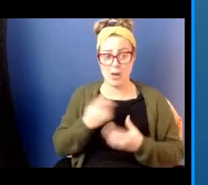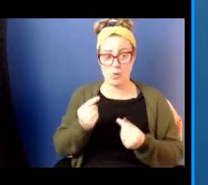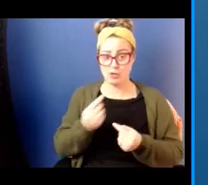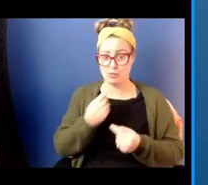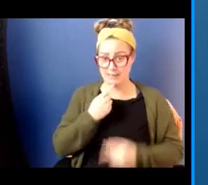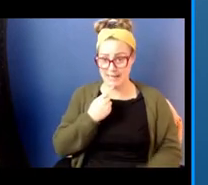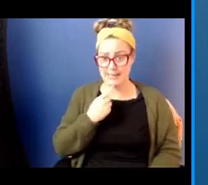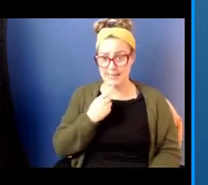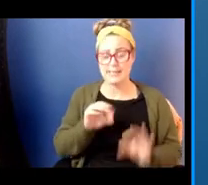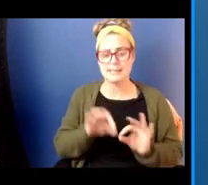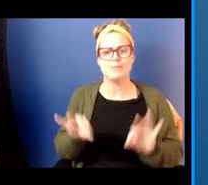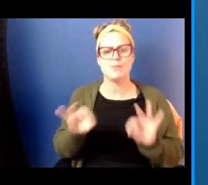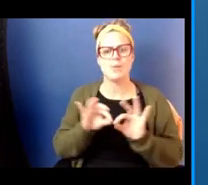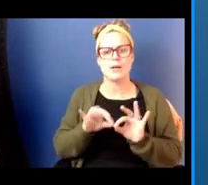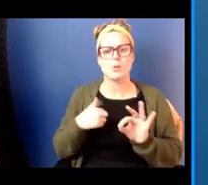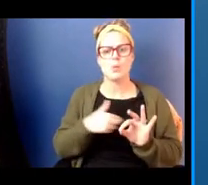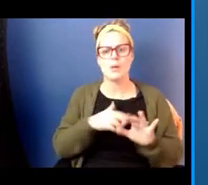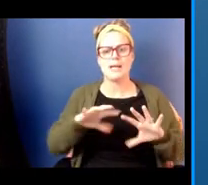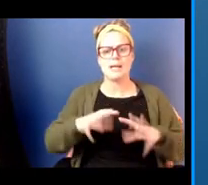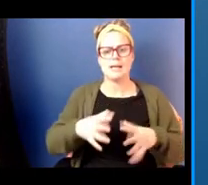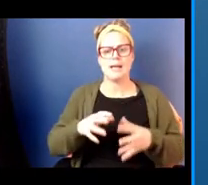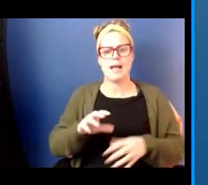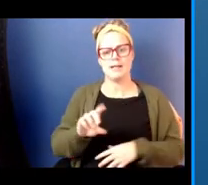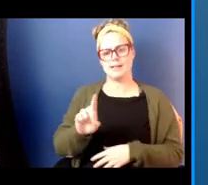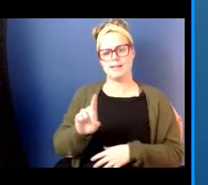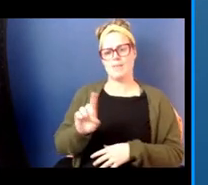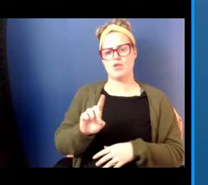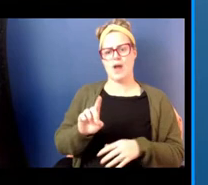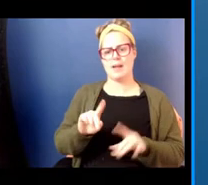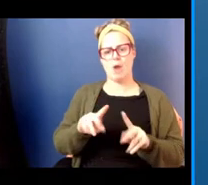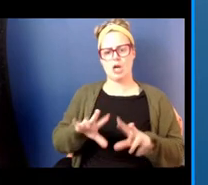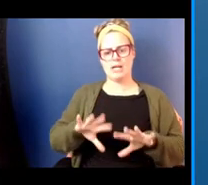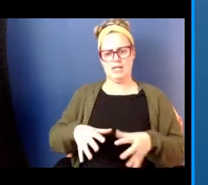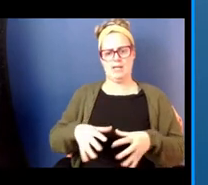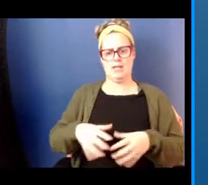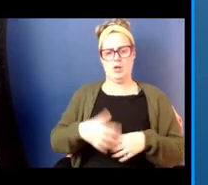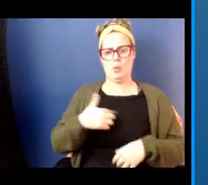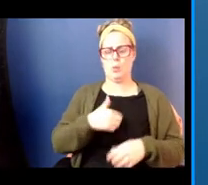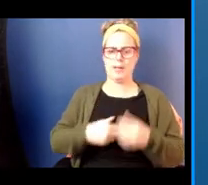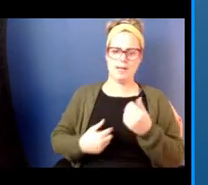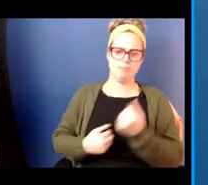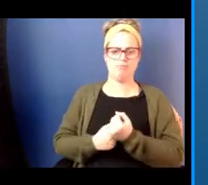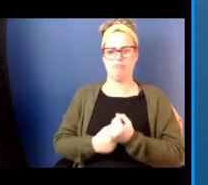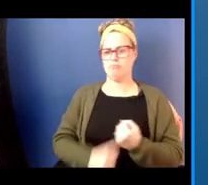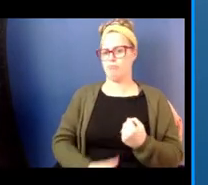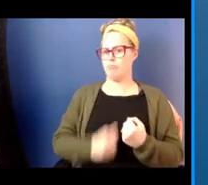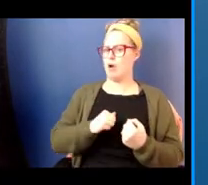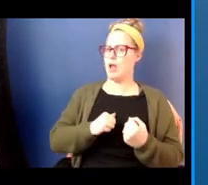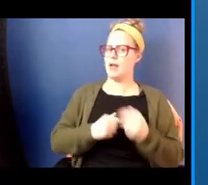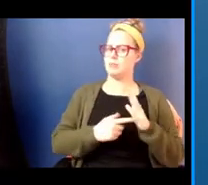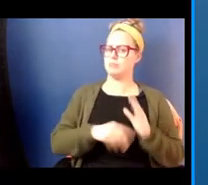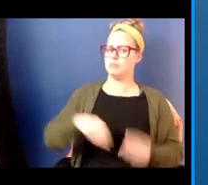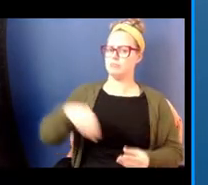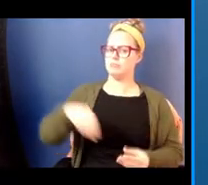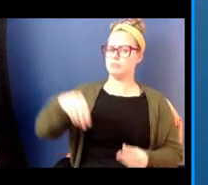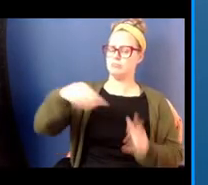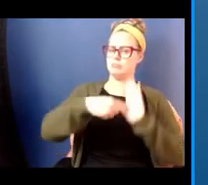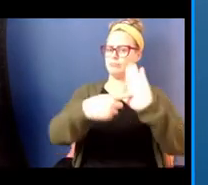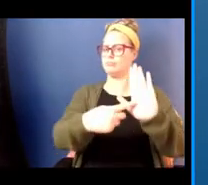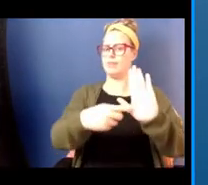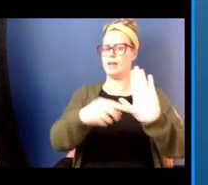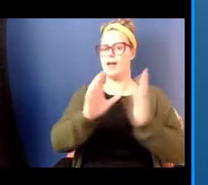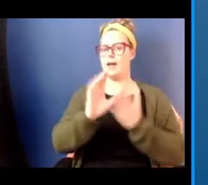party hold up with pride a calendar that allows us to talk to